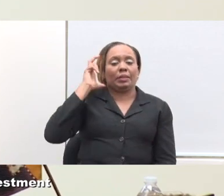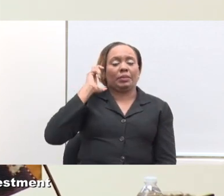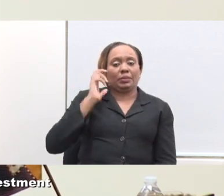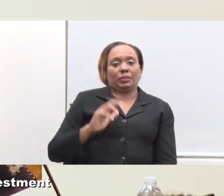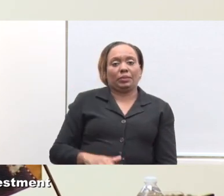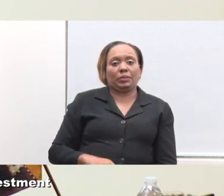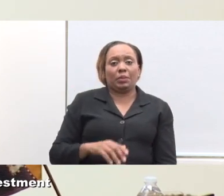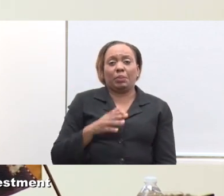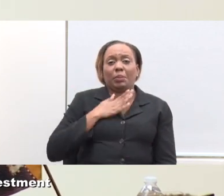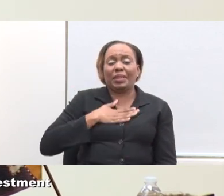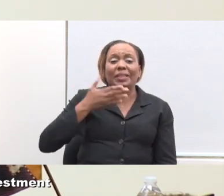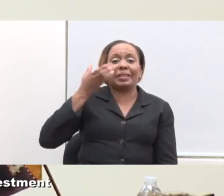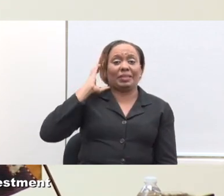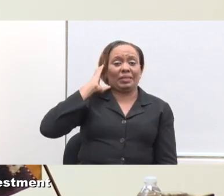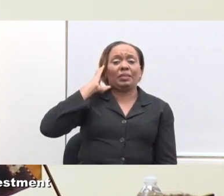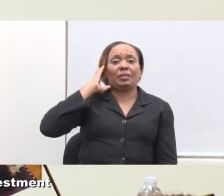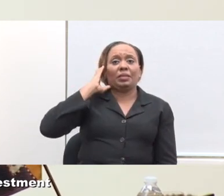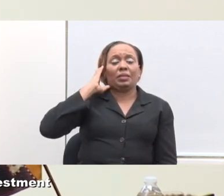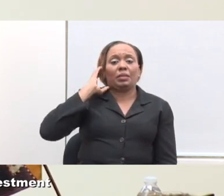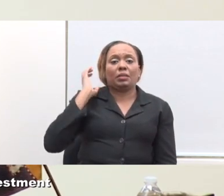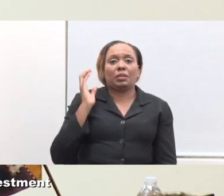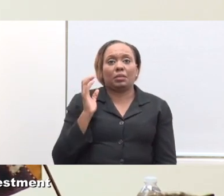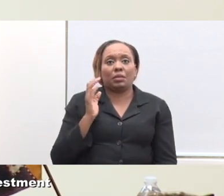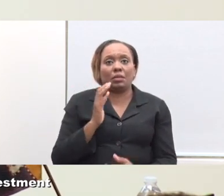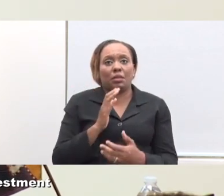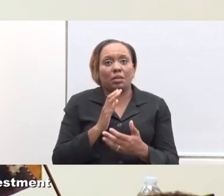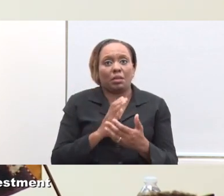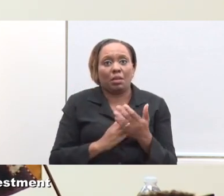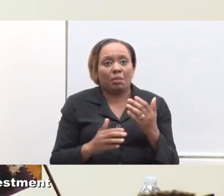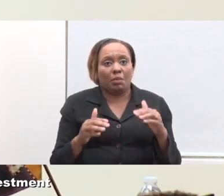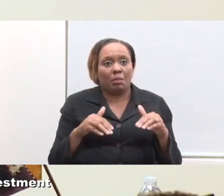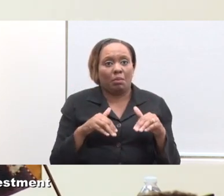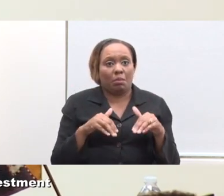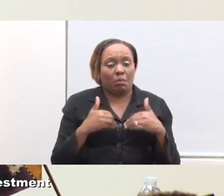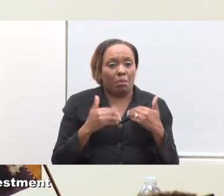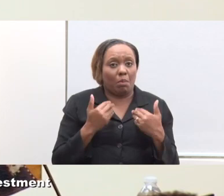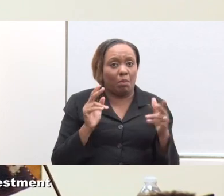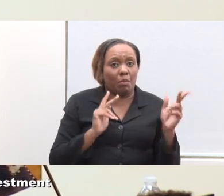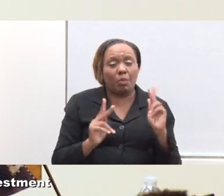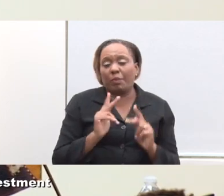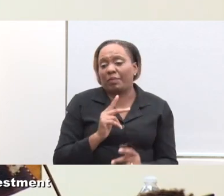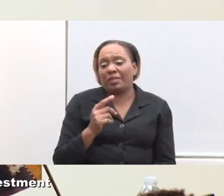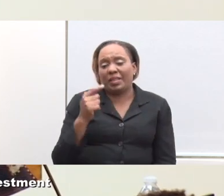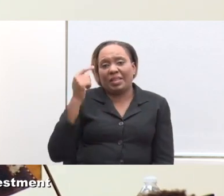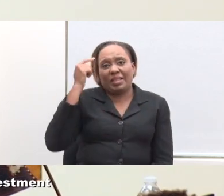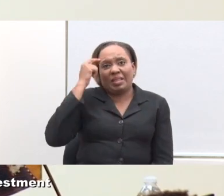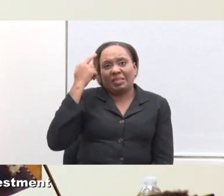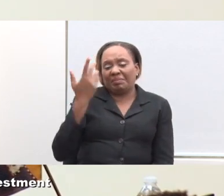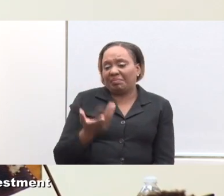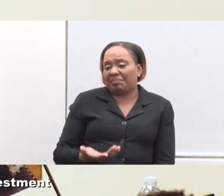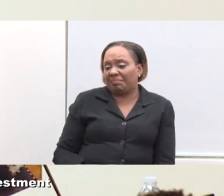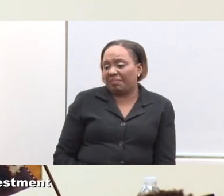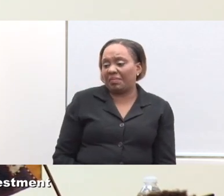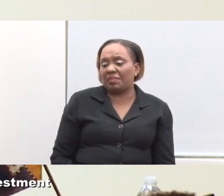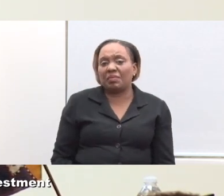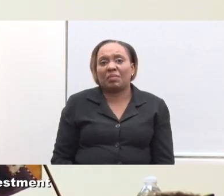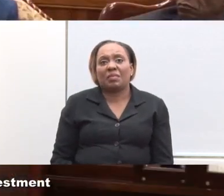not just some. There are some younger people, I'm told, who still believe that it is time to do things that they